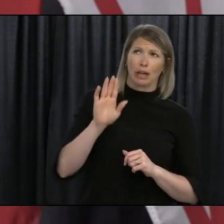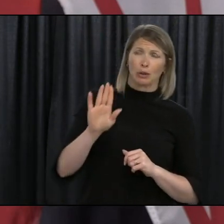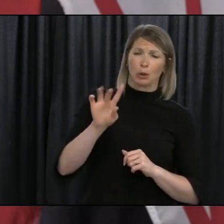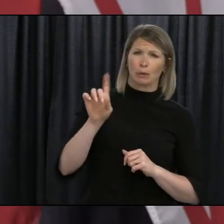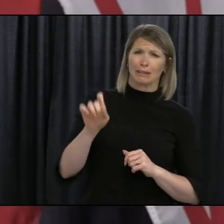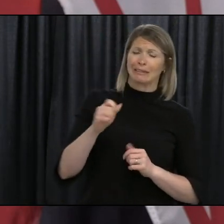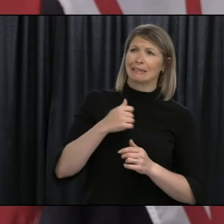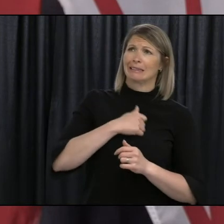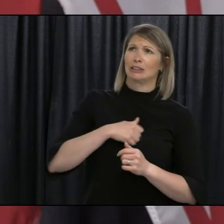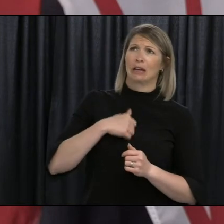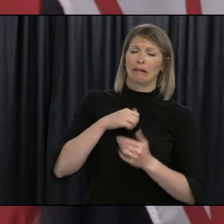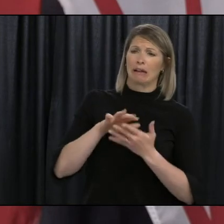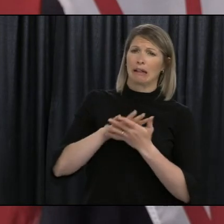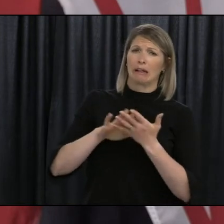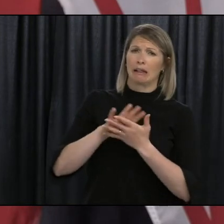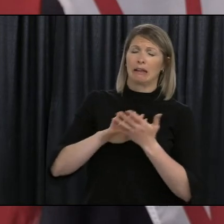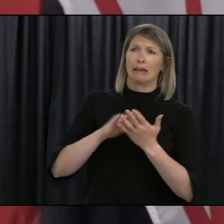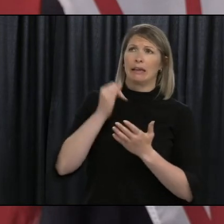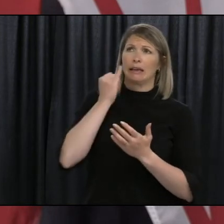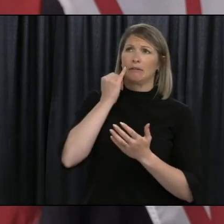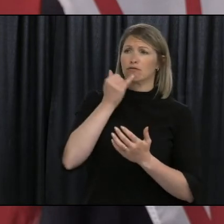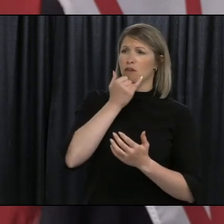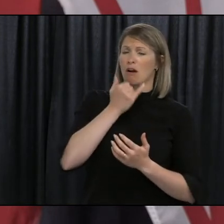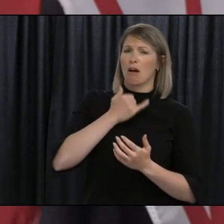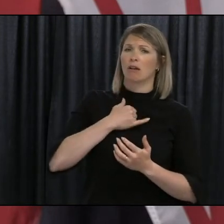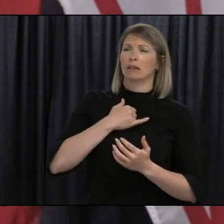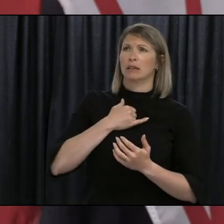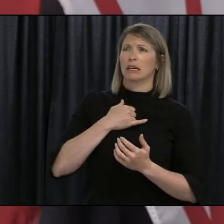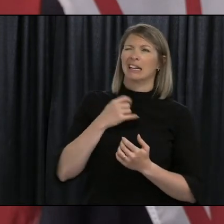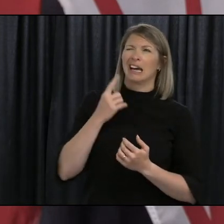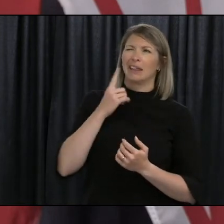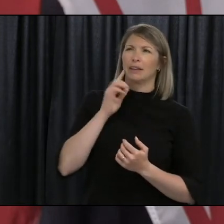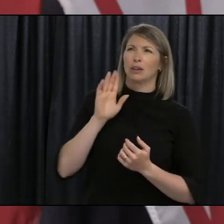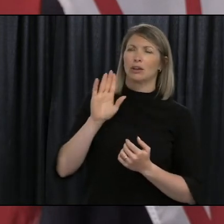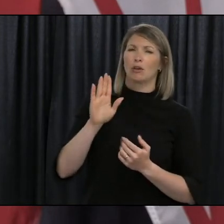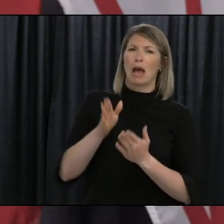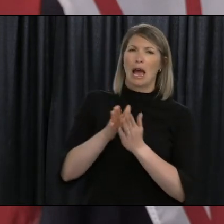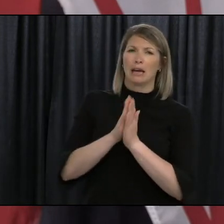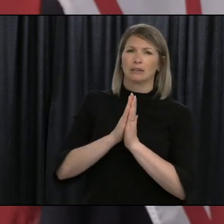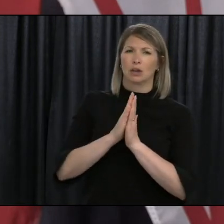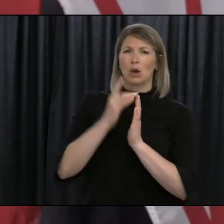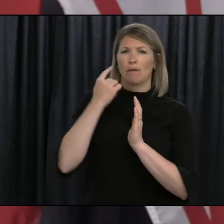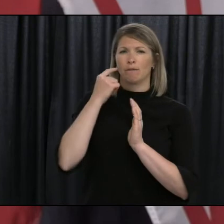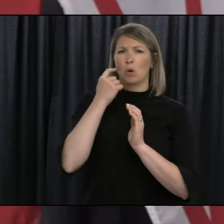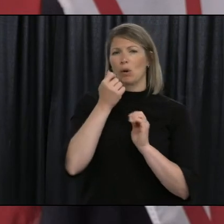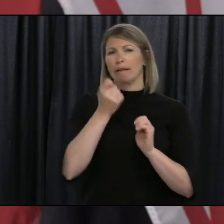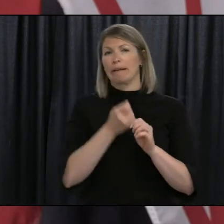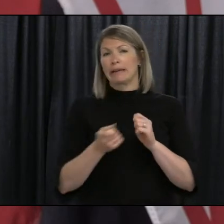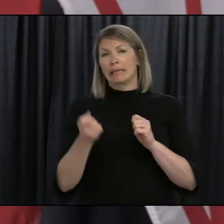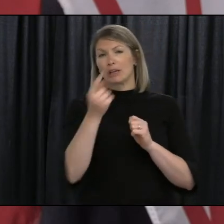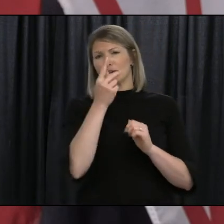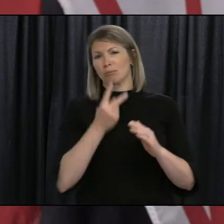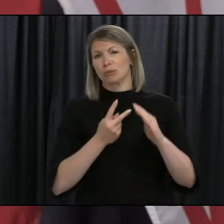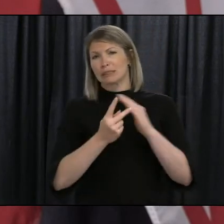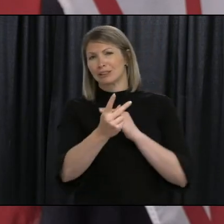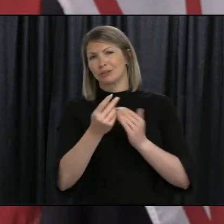question. You can correct me if I'm wrong, but I think you're asking for some sort of outlook on what